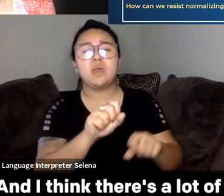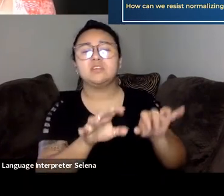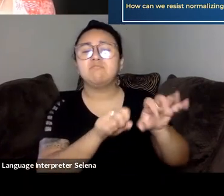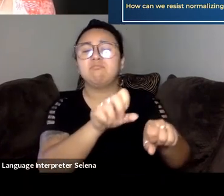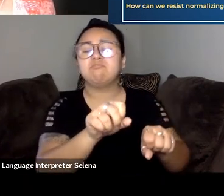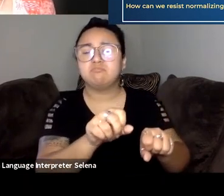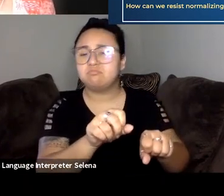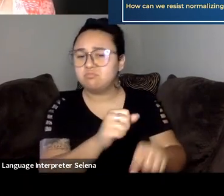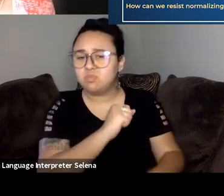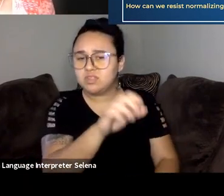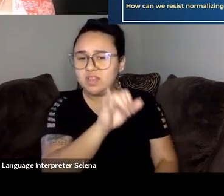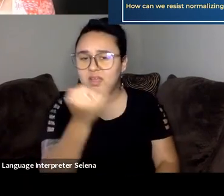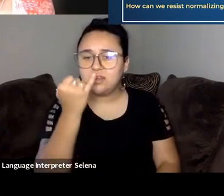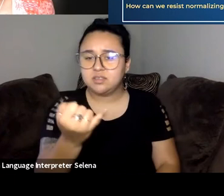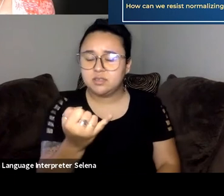of